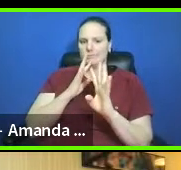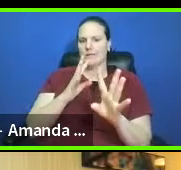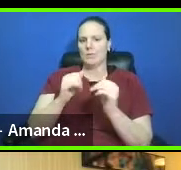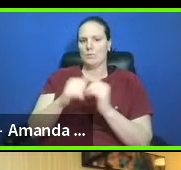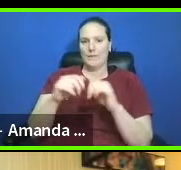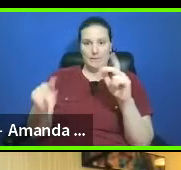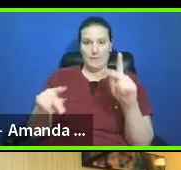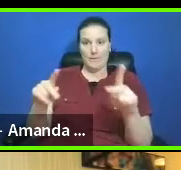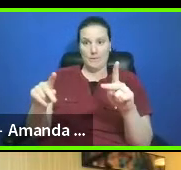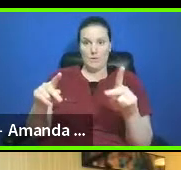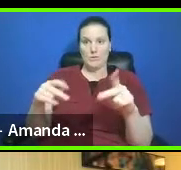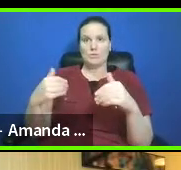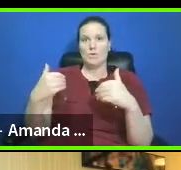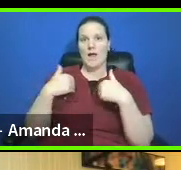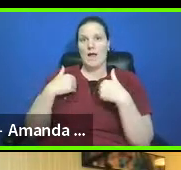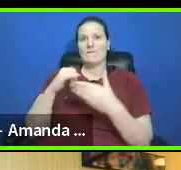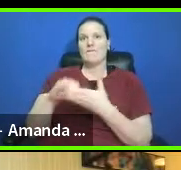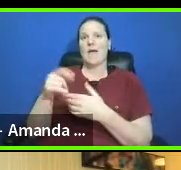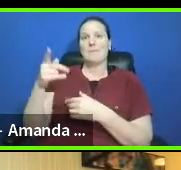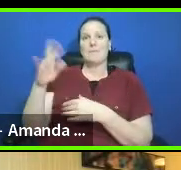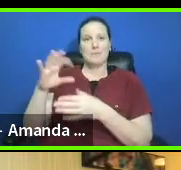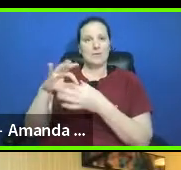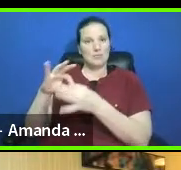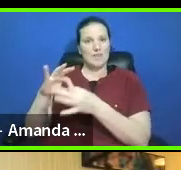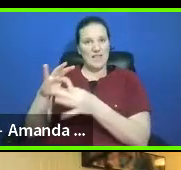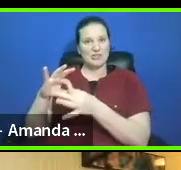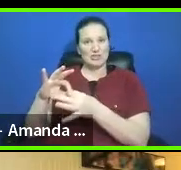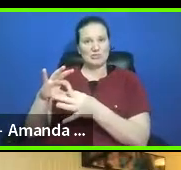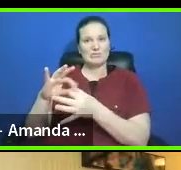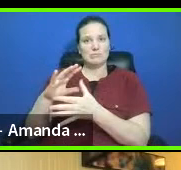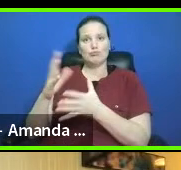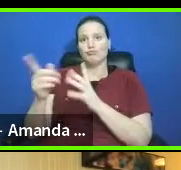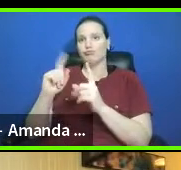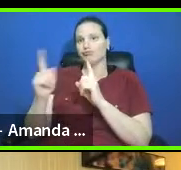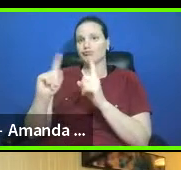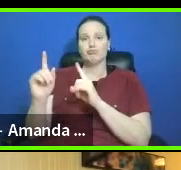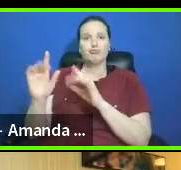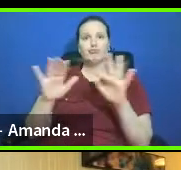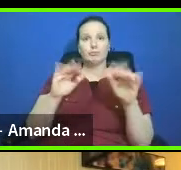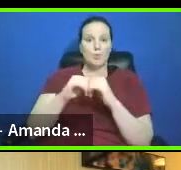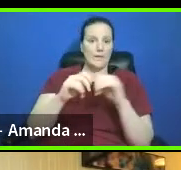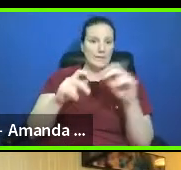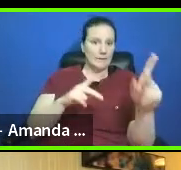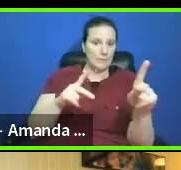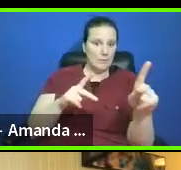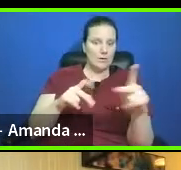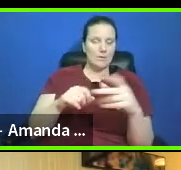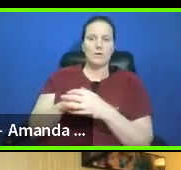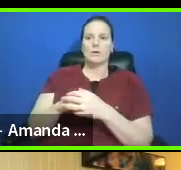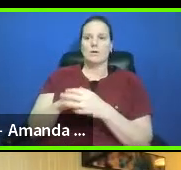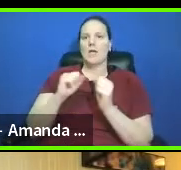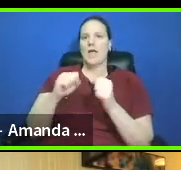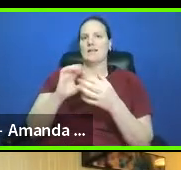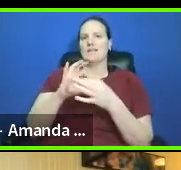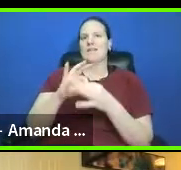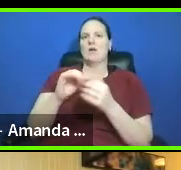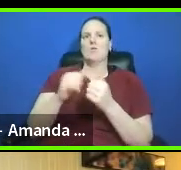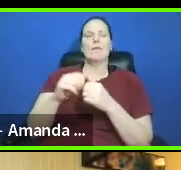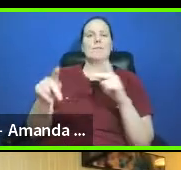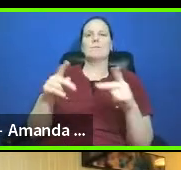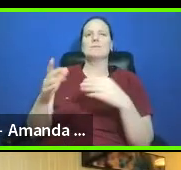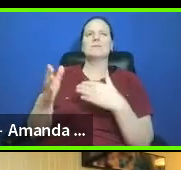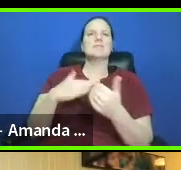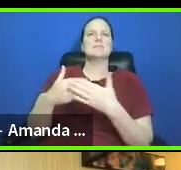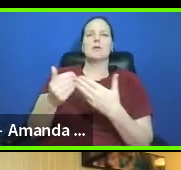people, to have that public relations type of dialogue with people, and to be able to connect with people no matter what